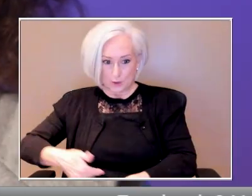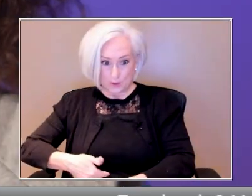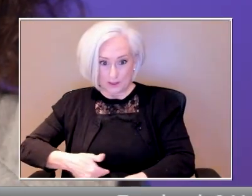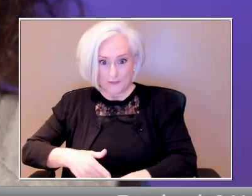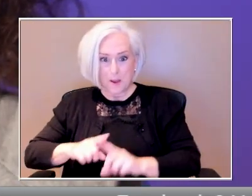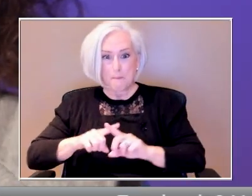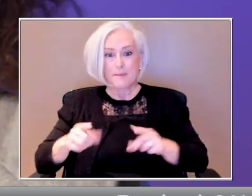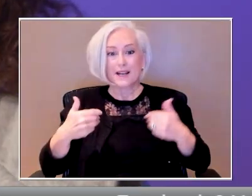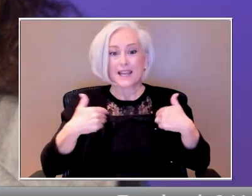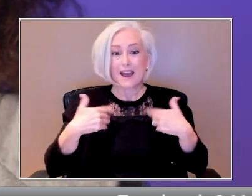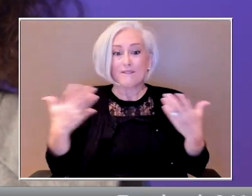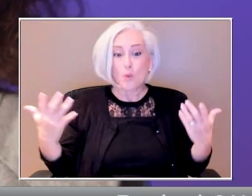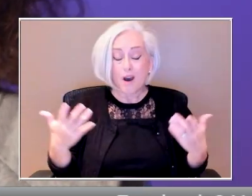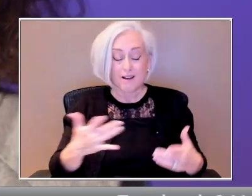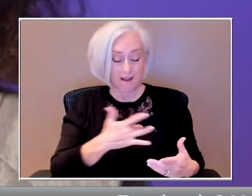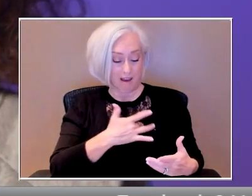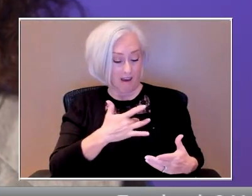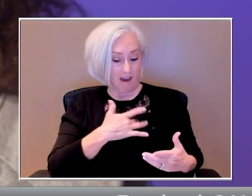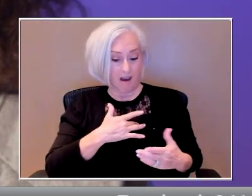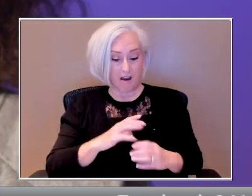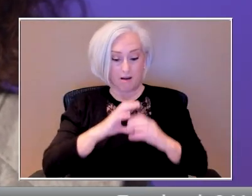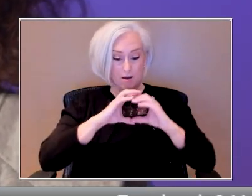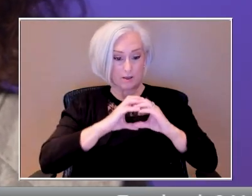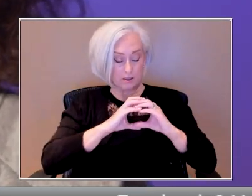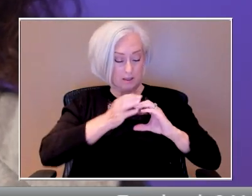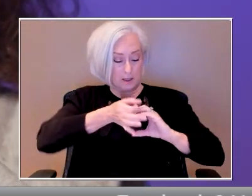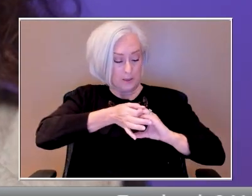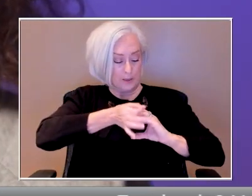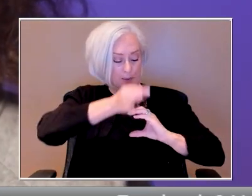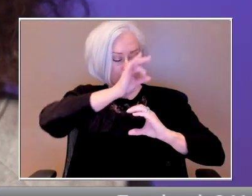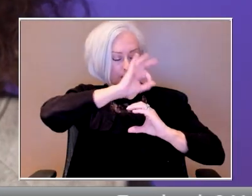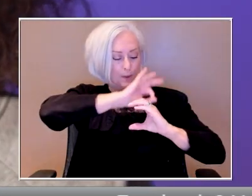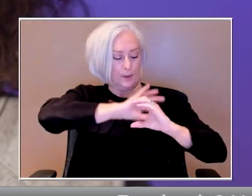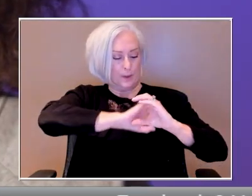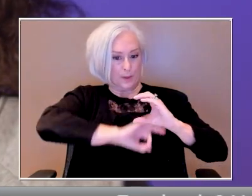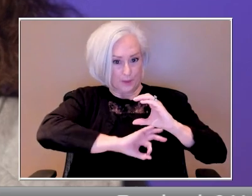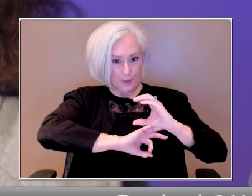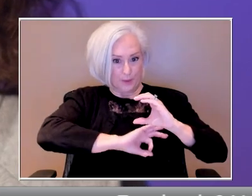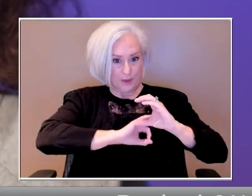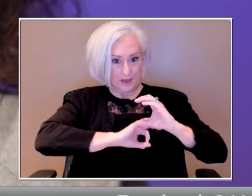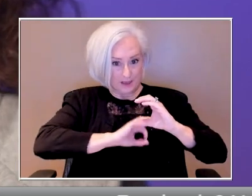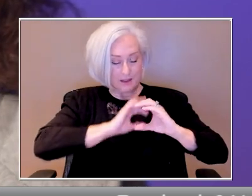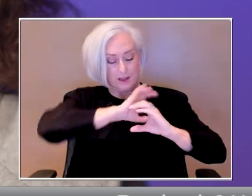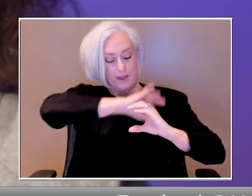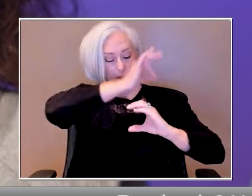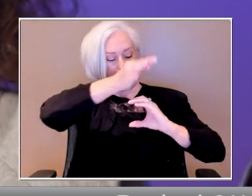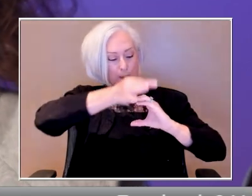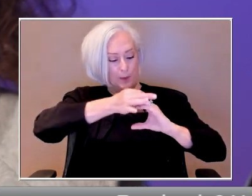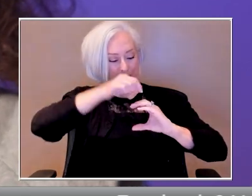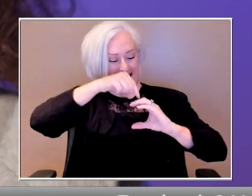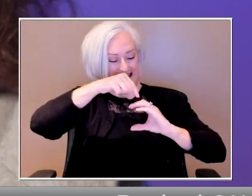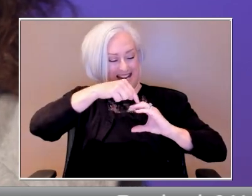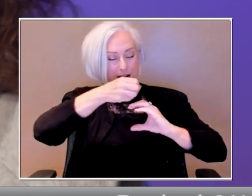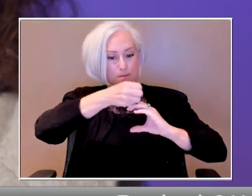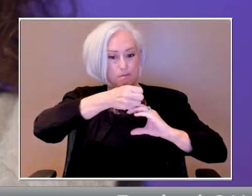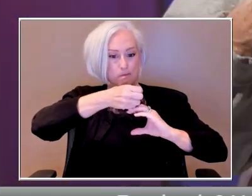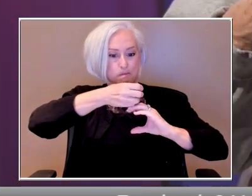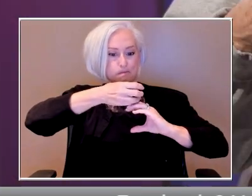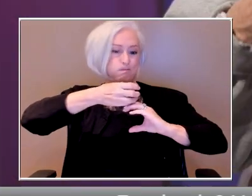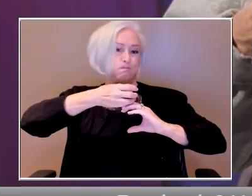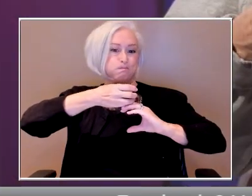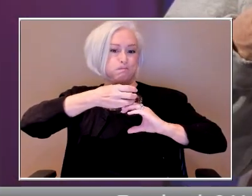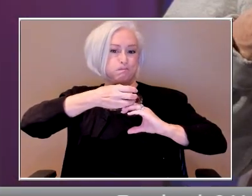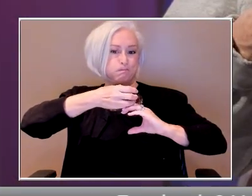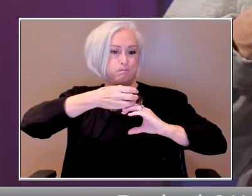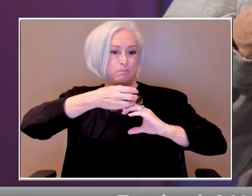What's happened is the aorta, the bottom portion, the root, has ballooned. And it's asymmetric right now. And